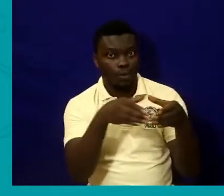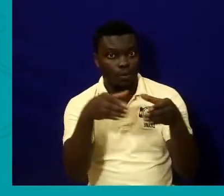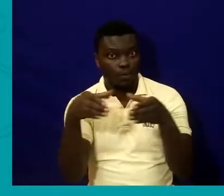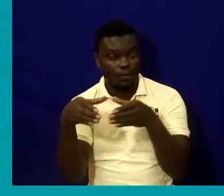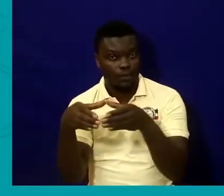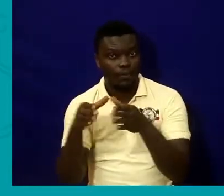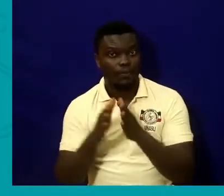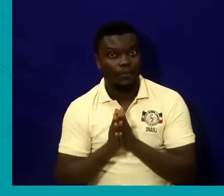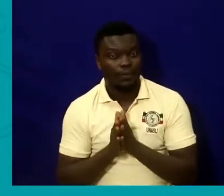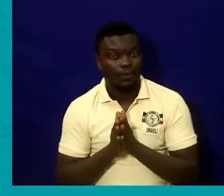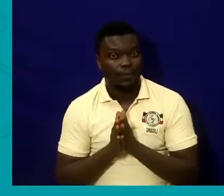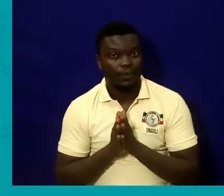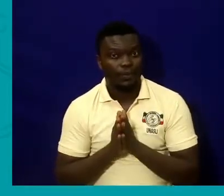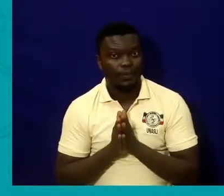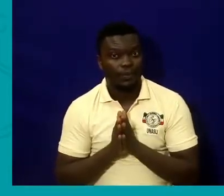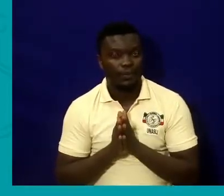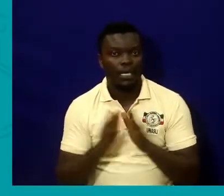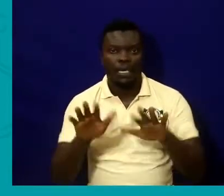groups,